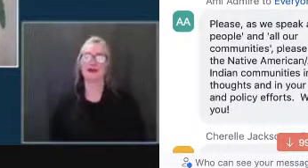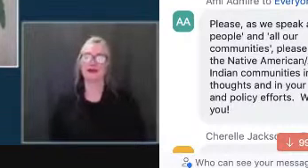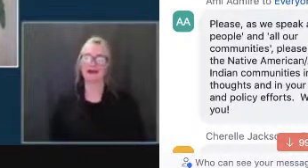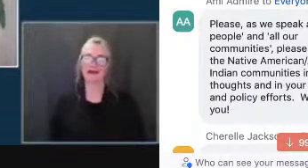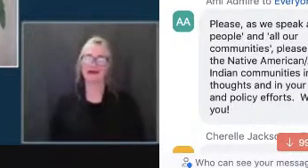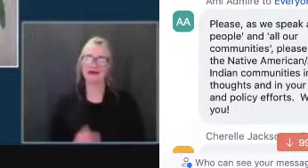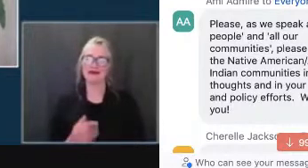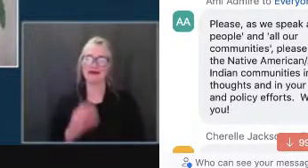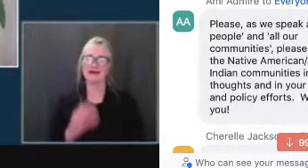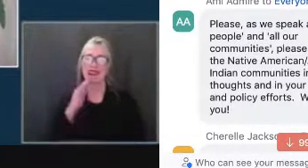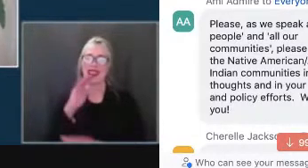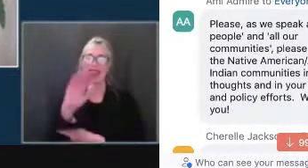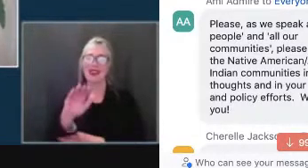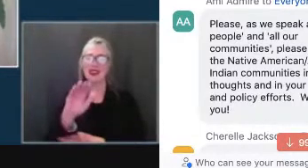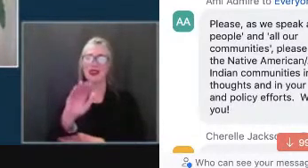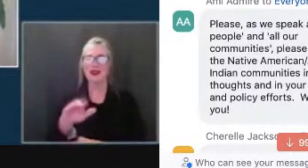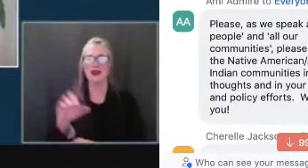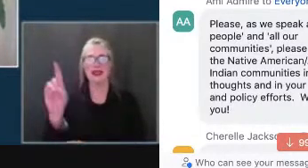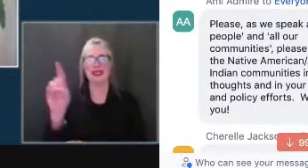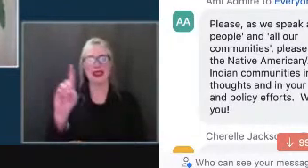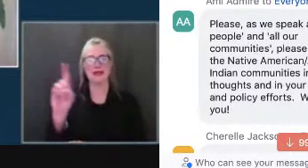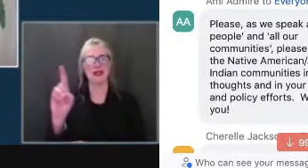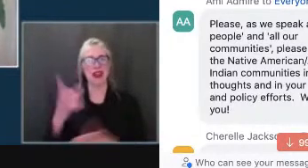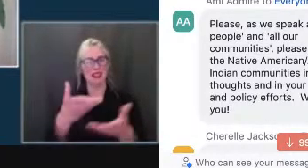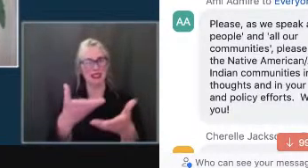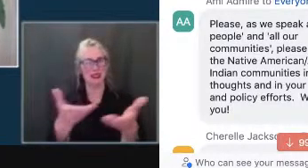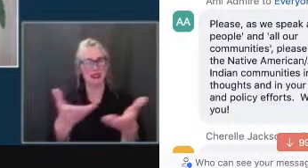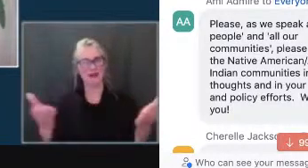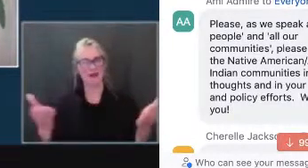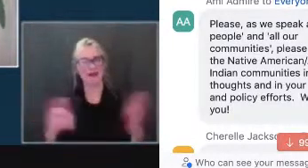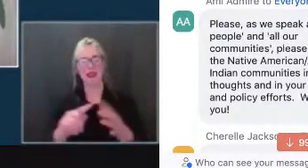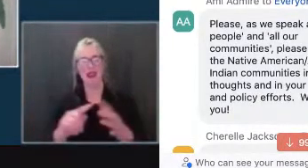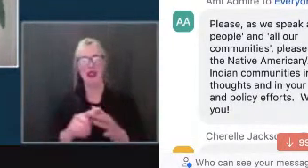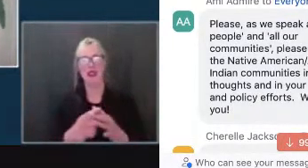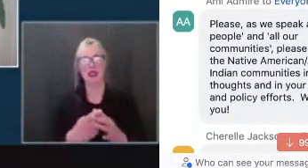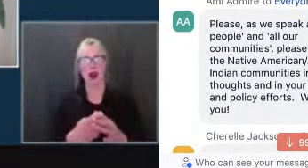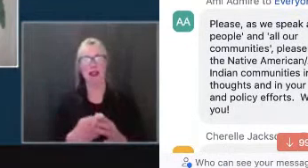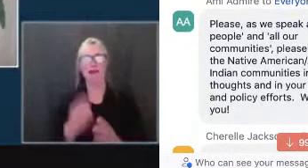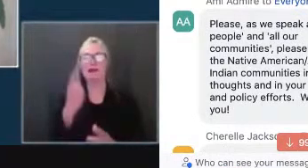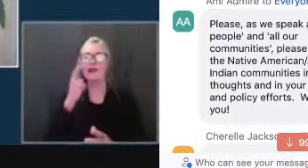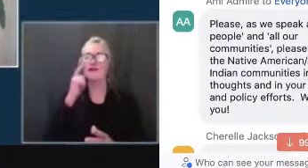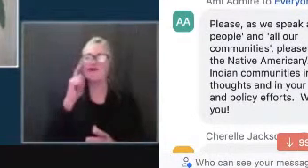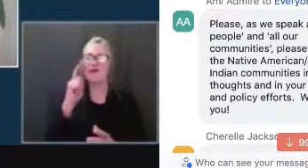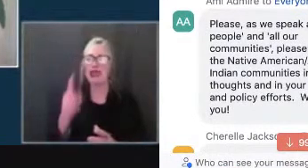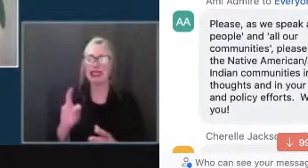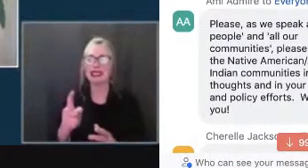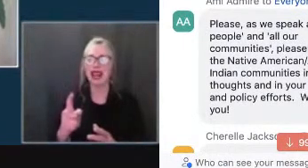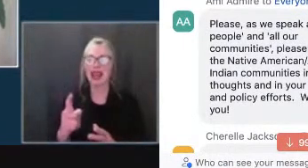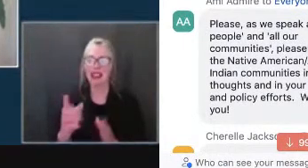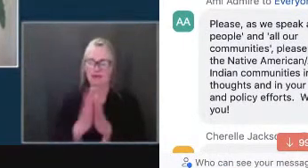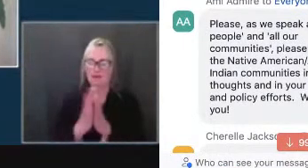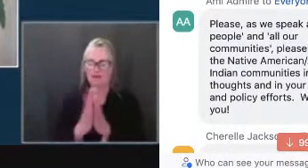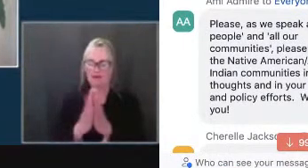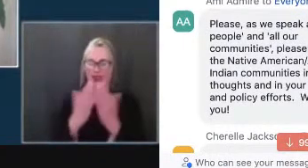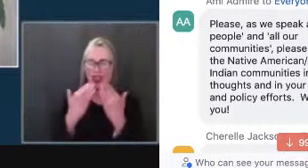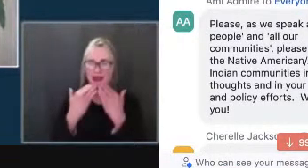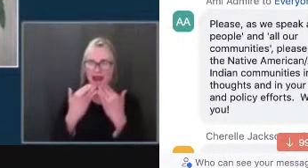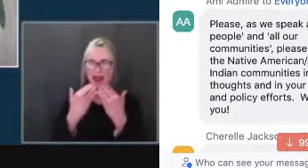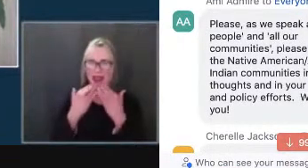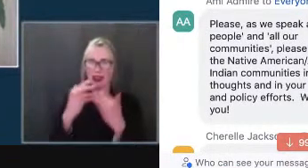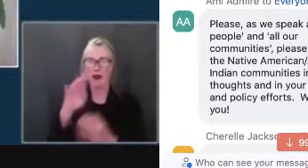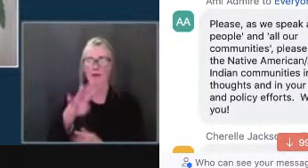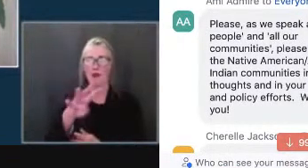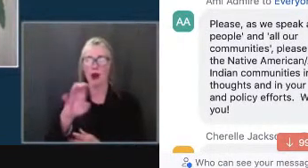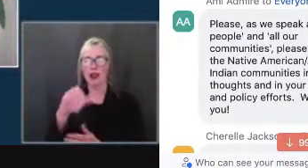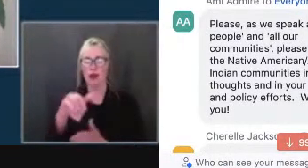Good afternoon, Democrats. I must start by acknowledging and saluting and thanking the